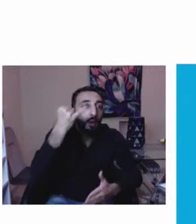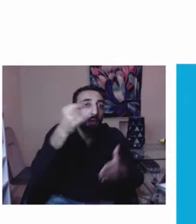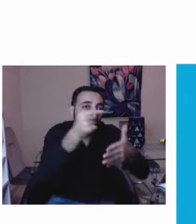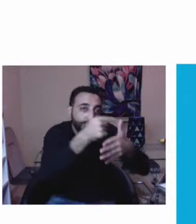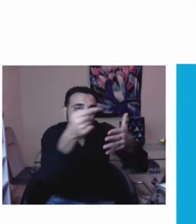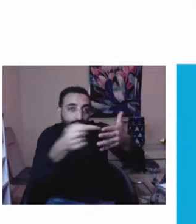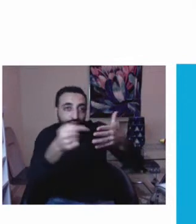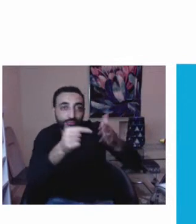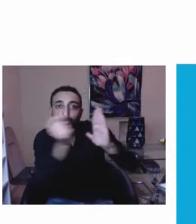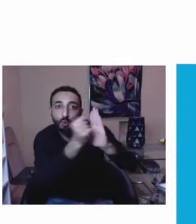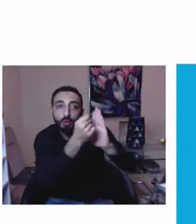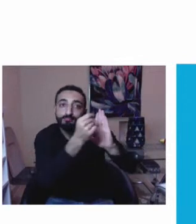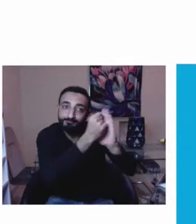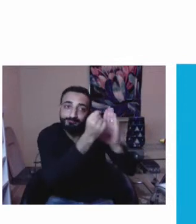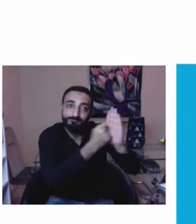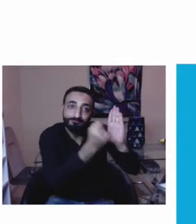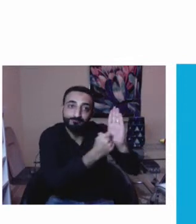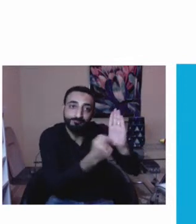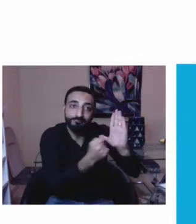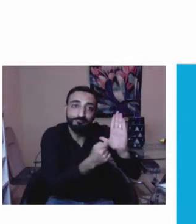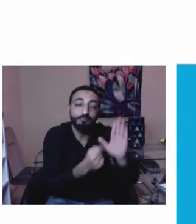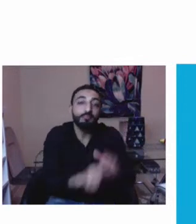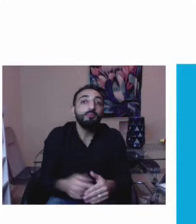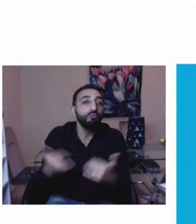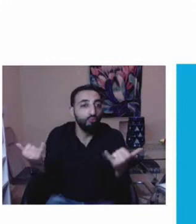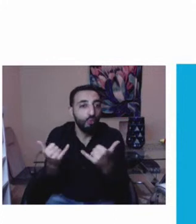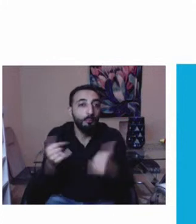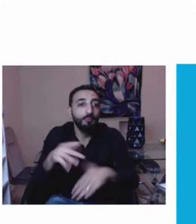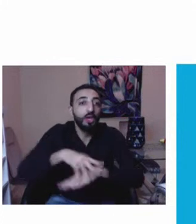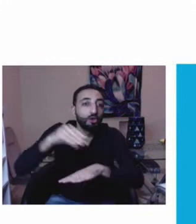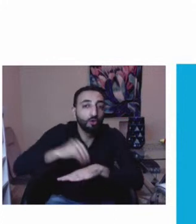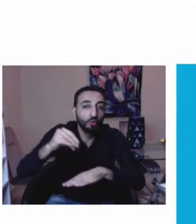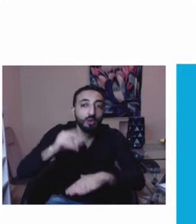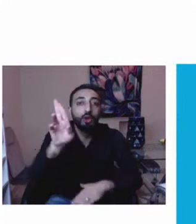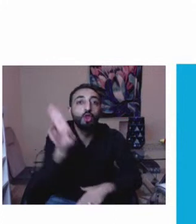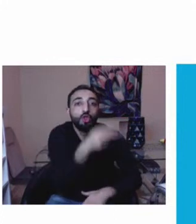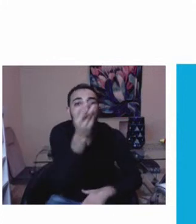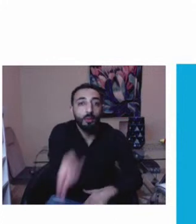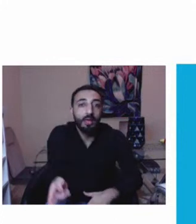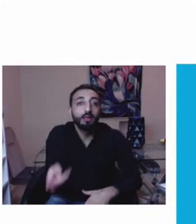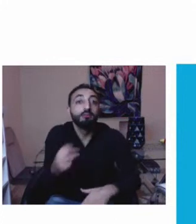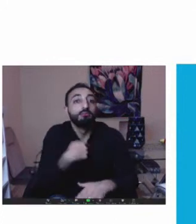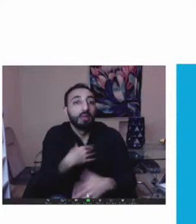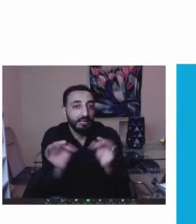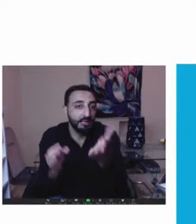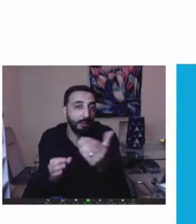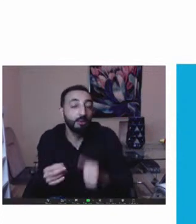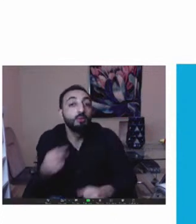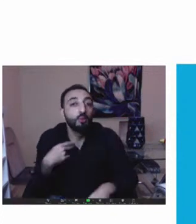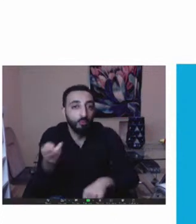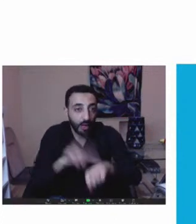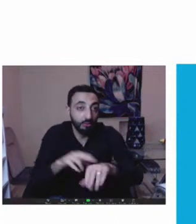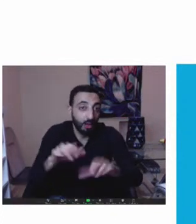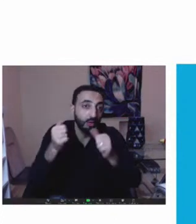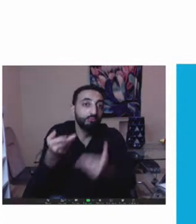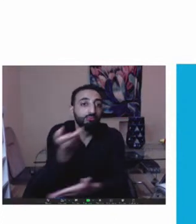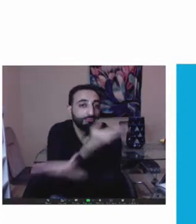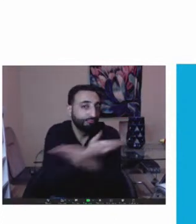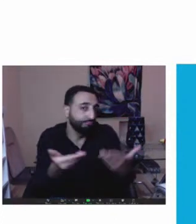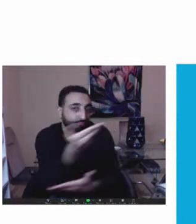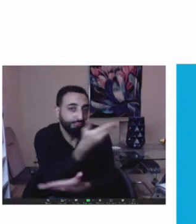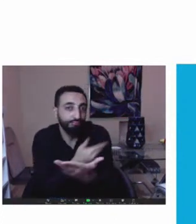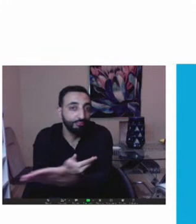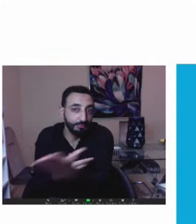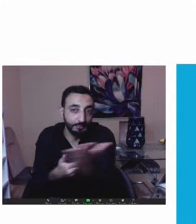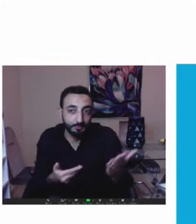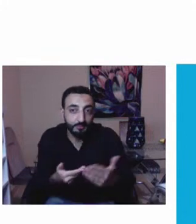a facilitated dialogue segment. In parallel, we invite the participants to also join and contribute via idea boards